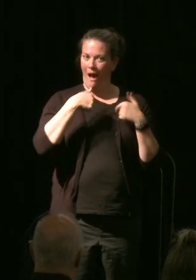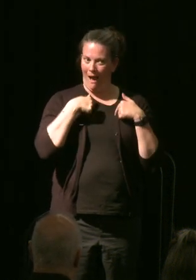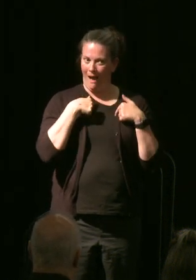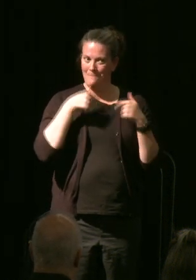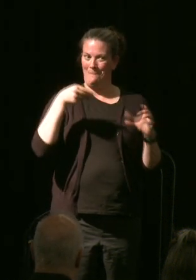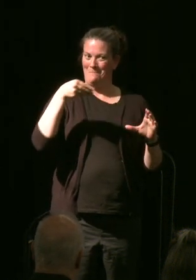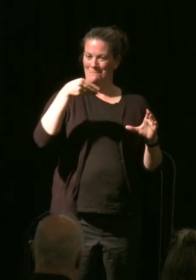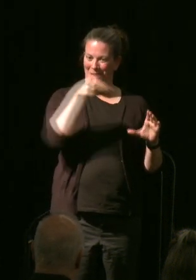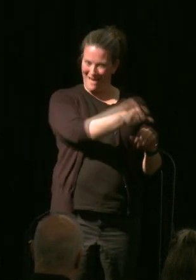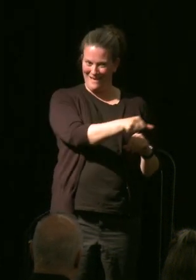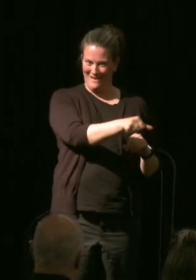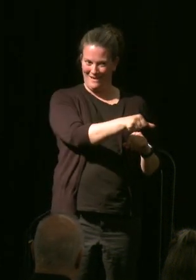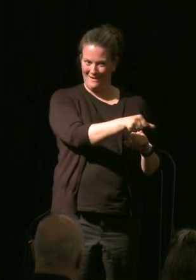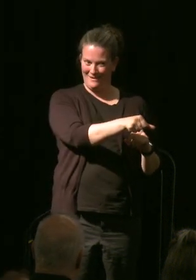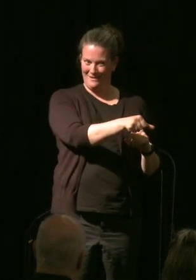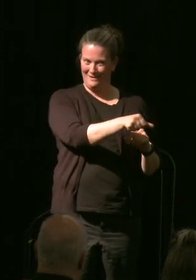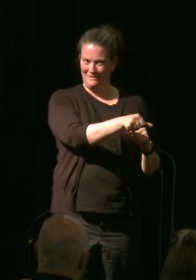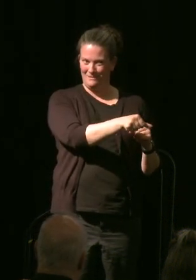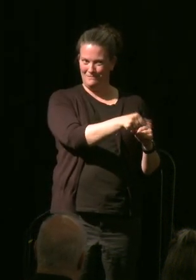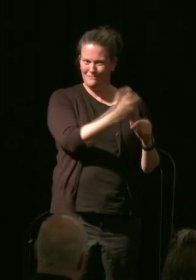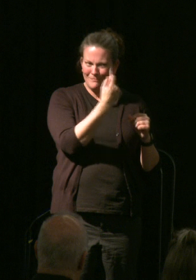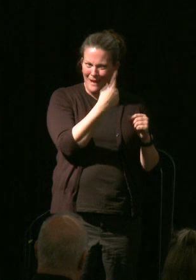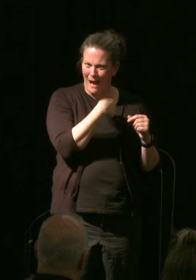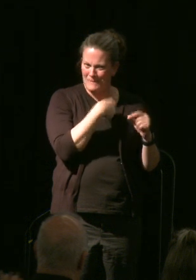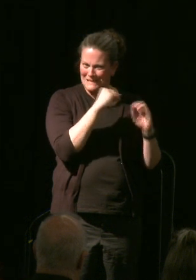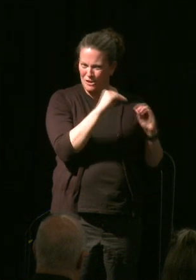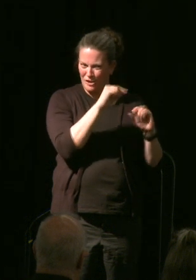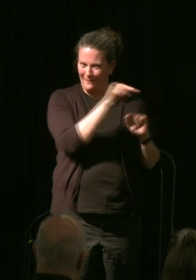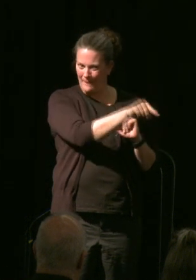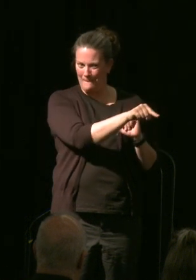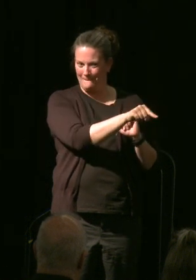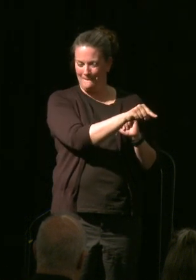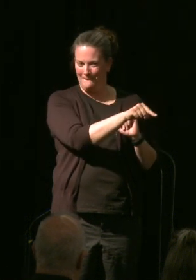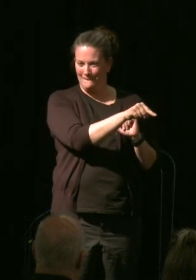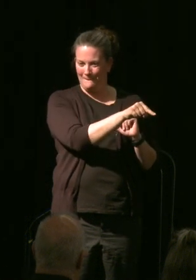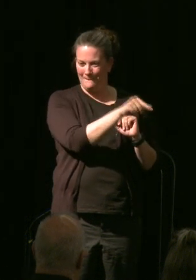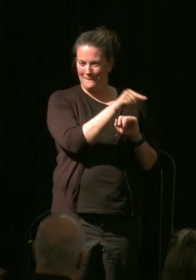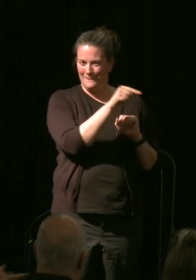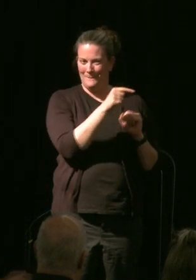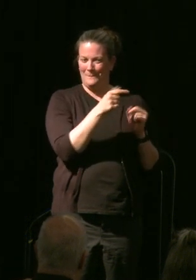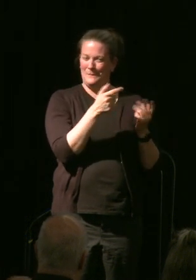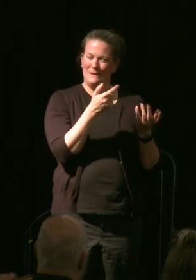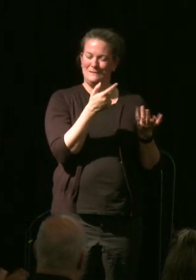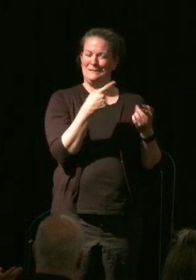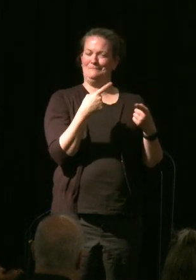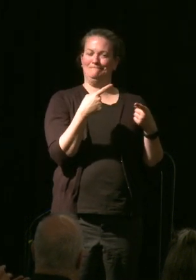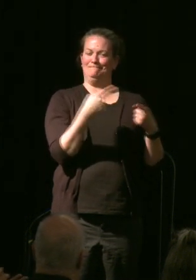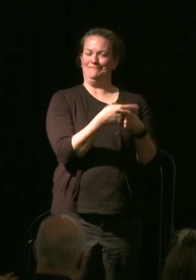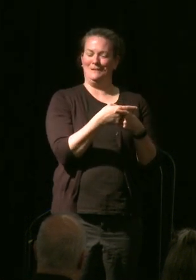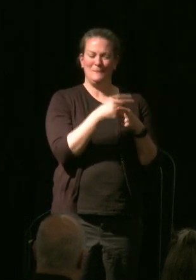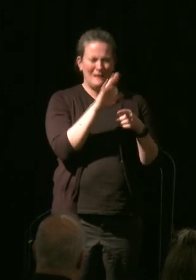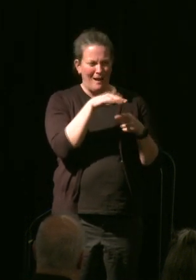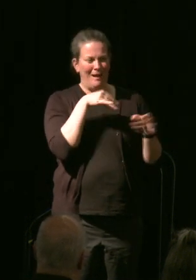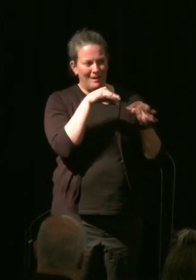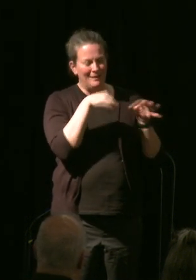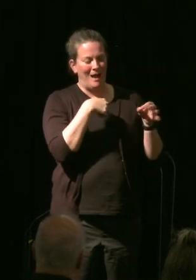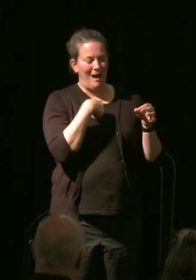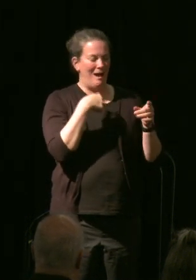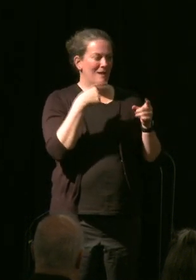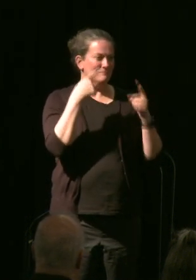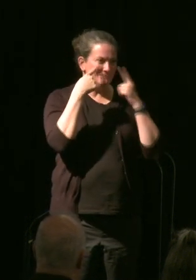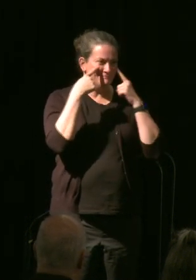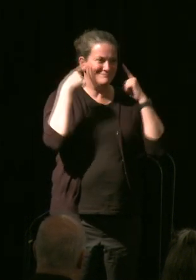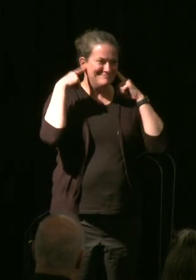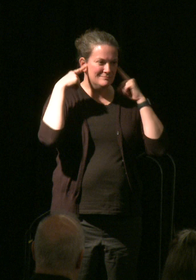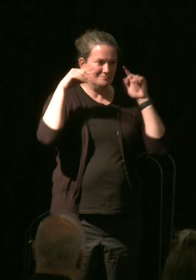provider to teach them about what it means to be progressively losing 2 of your vital senses. And